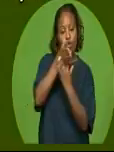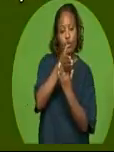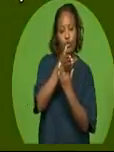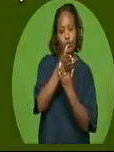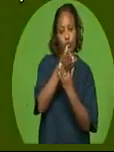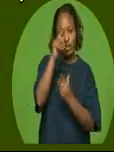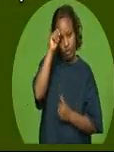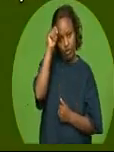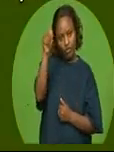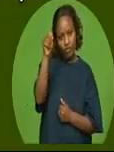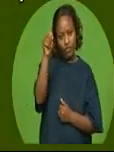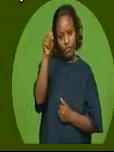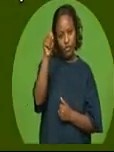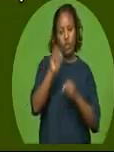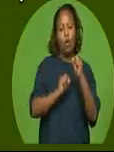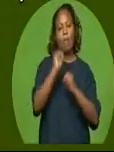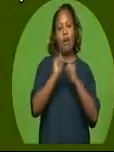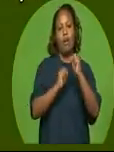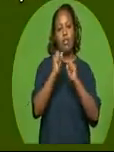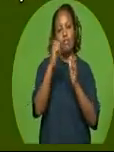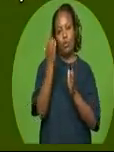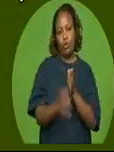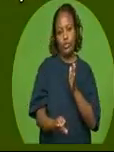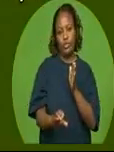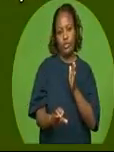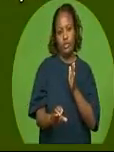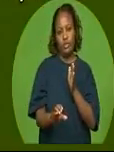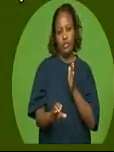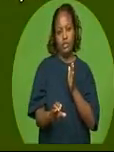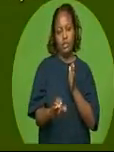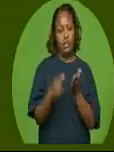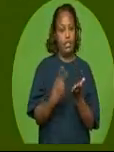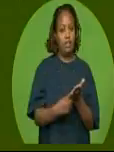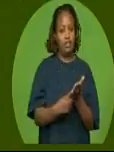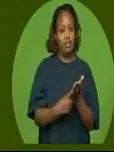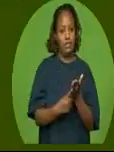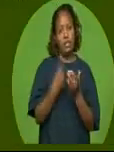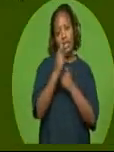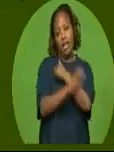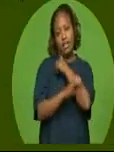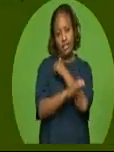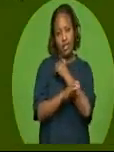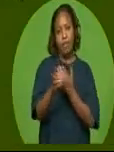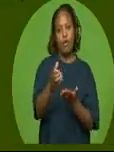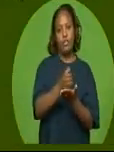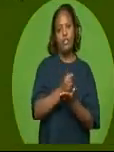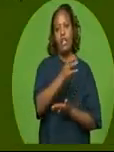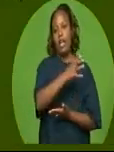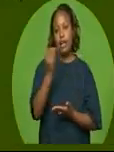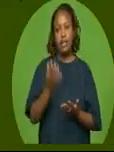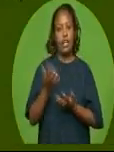cost according to the theory of comparative cost. Thus, a